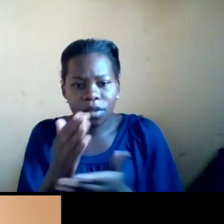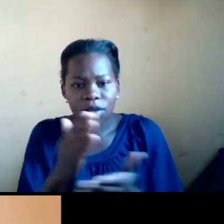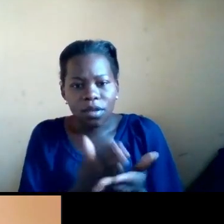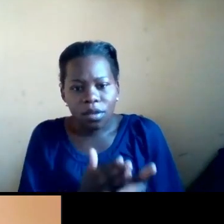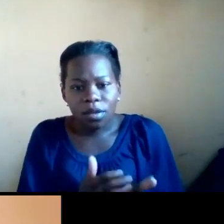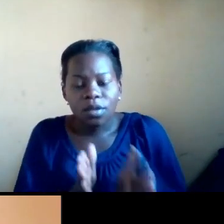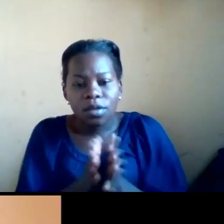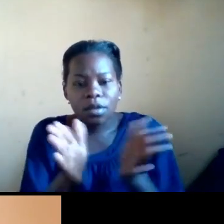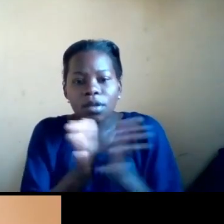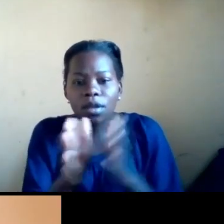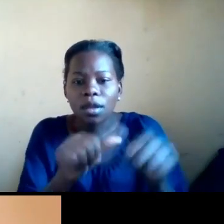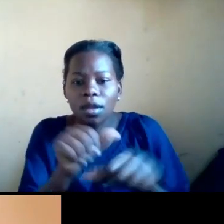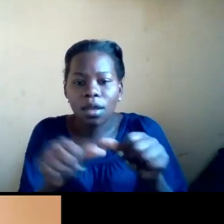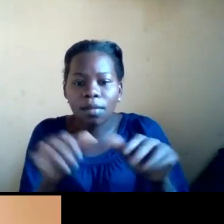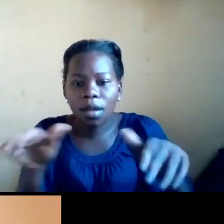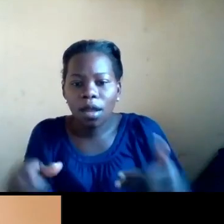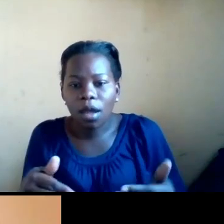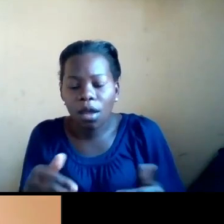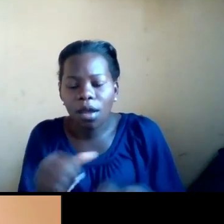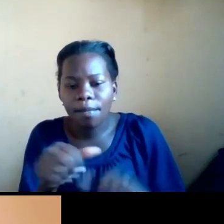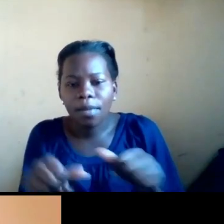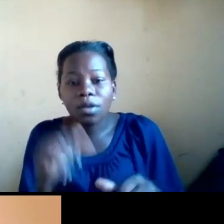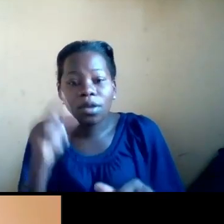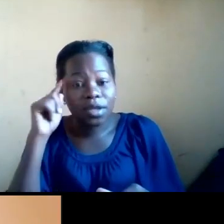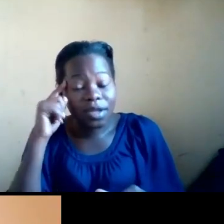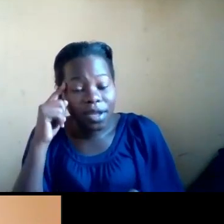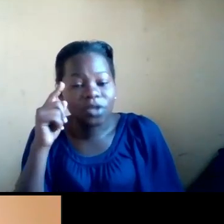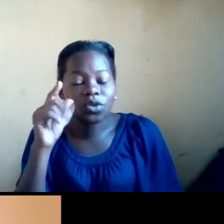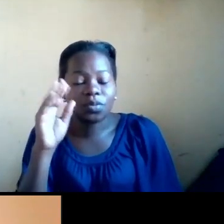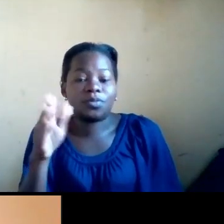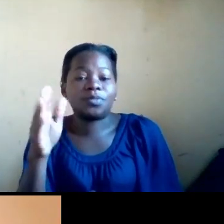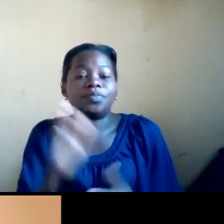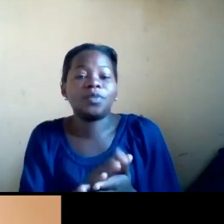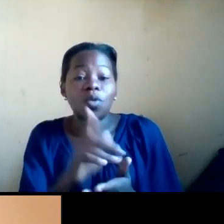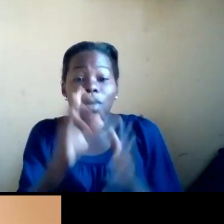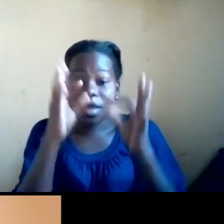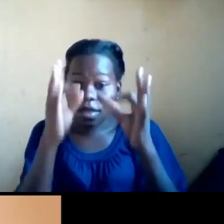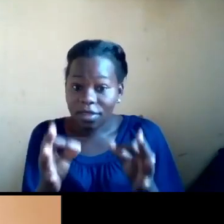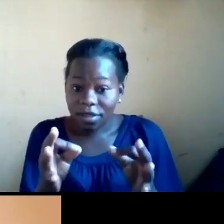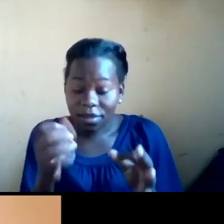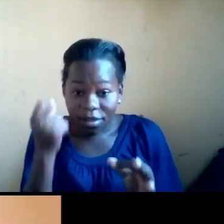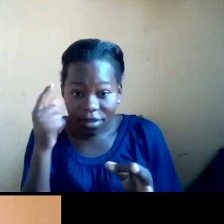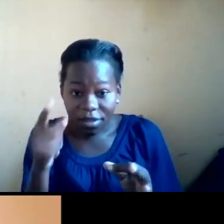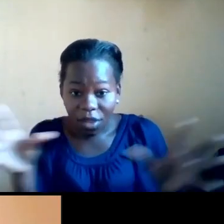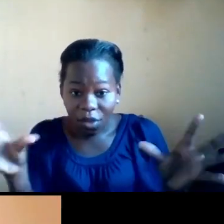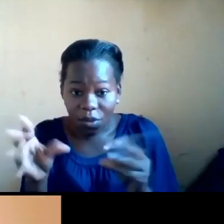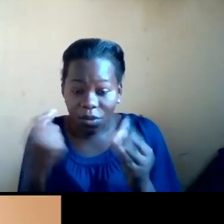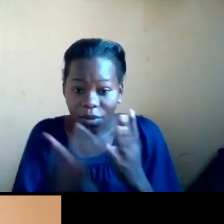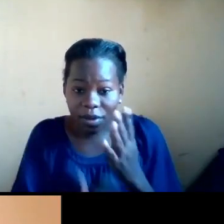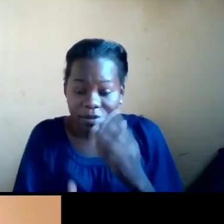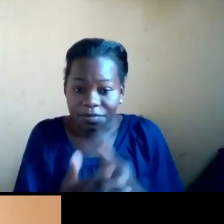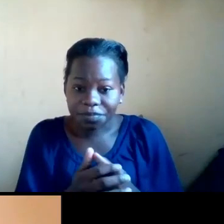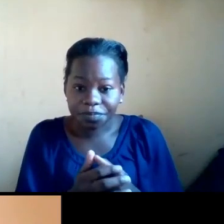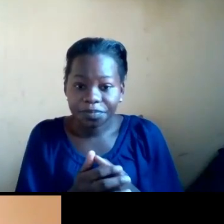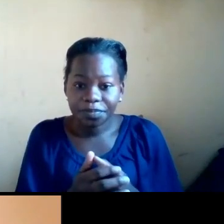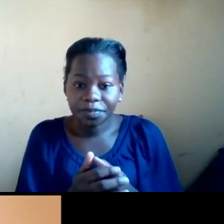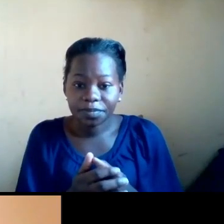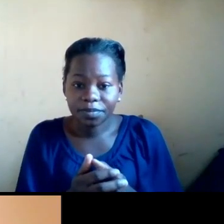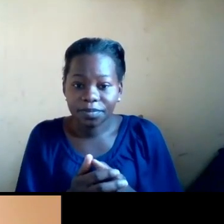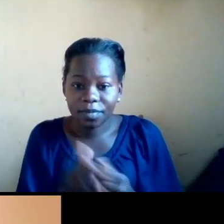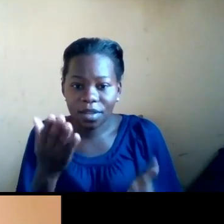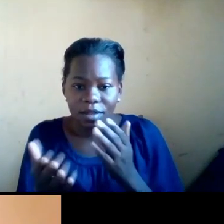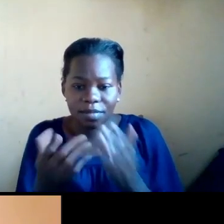of how we go about the intellectual property. I'll come back to you on that one. But one of the things that you talked about very briefly was, and maybe this is an